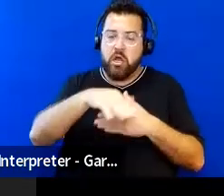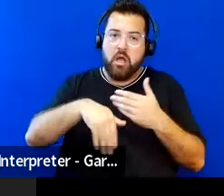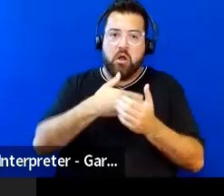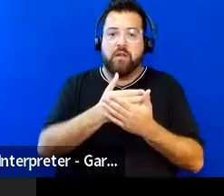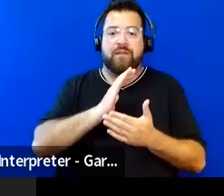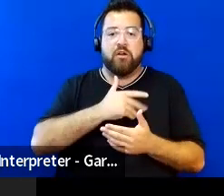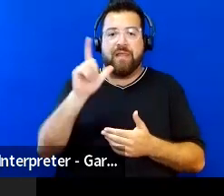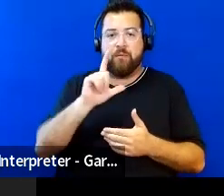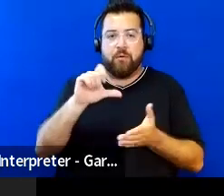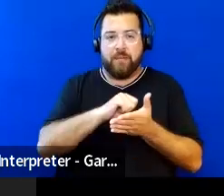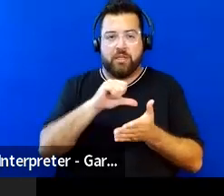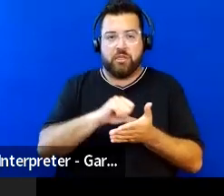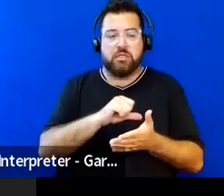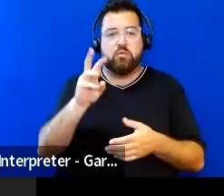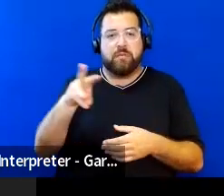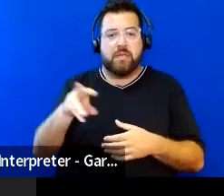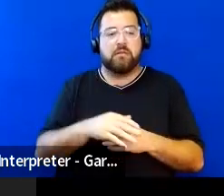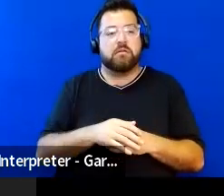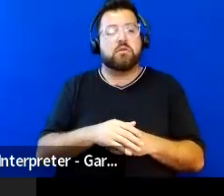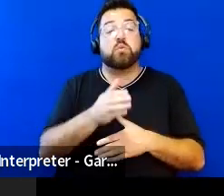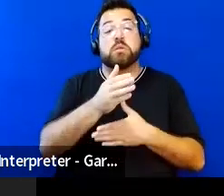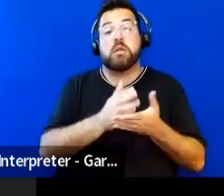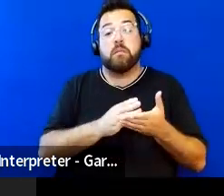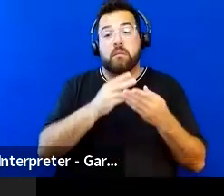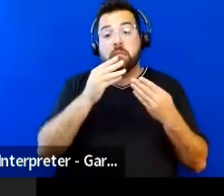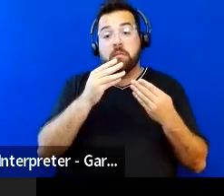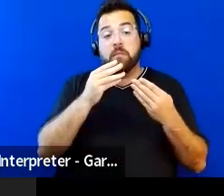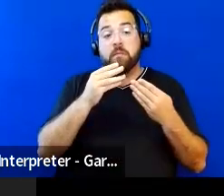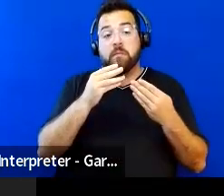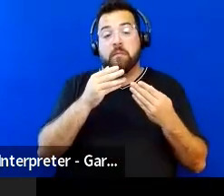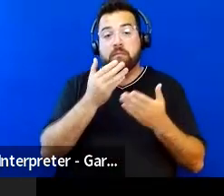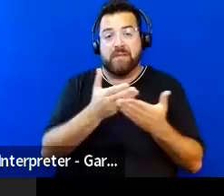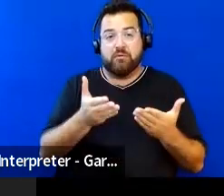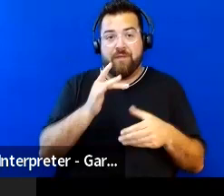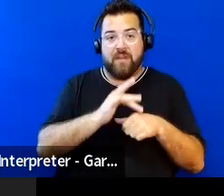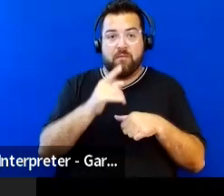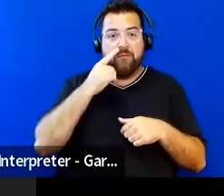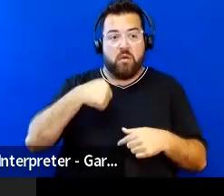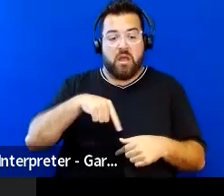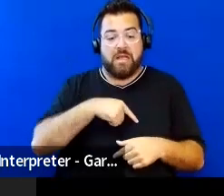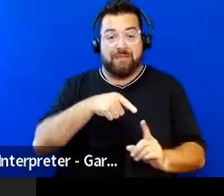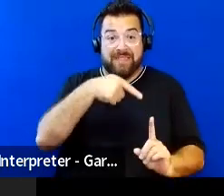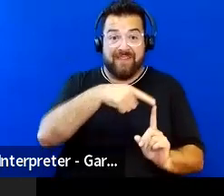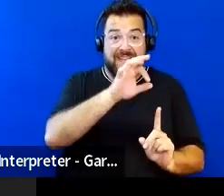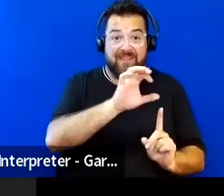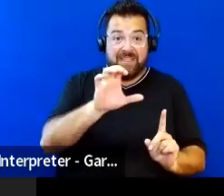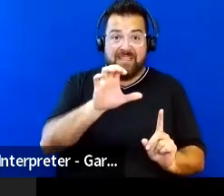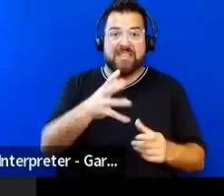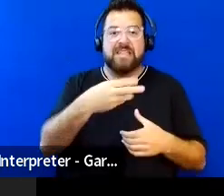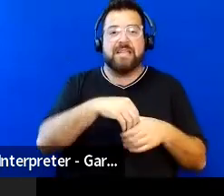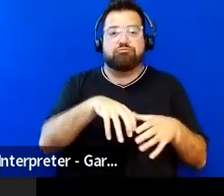Some of the materials available to us, specifically at Fresno City College, is in a collection